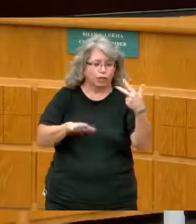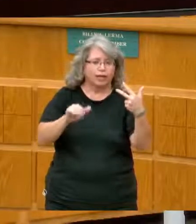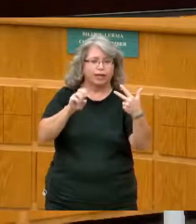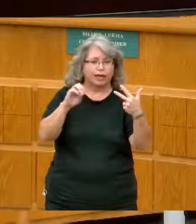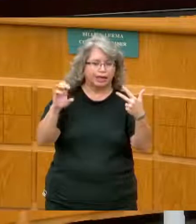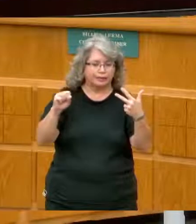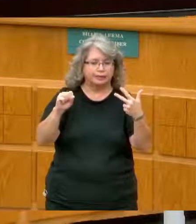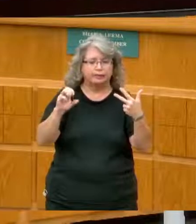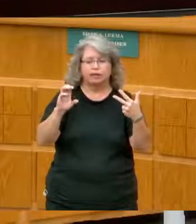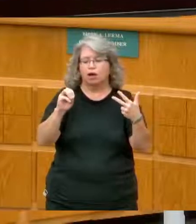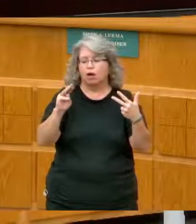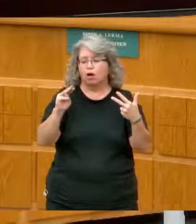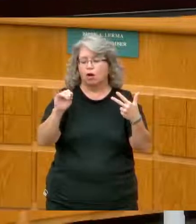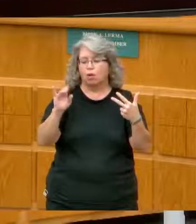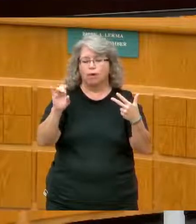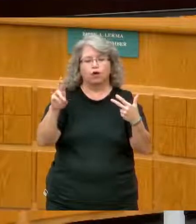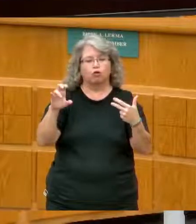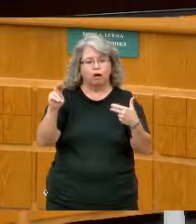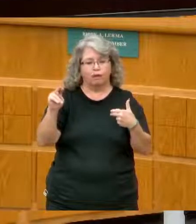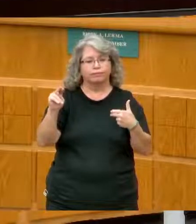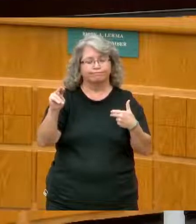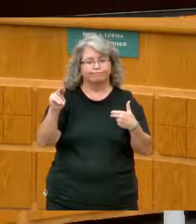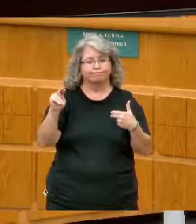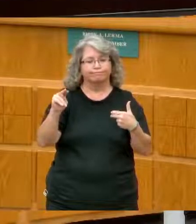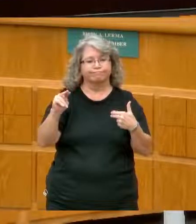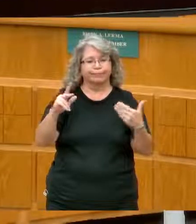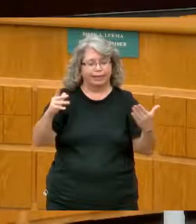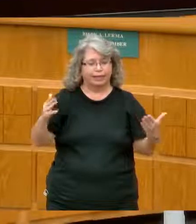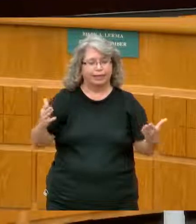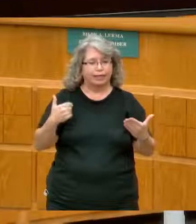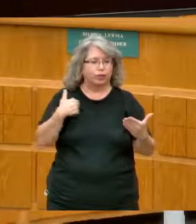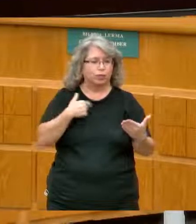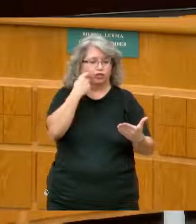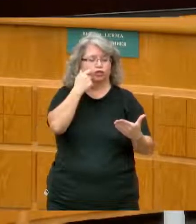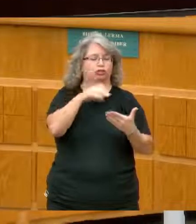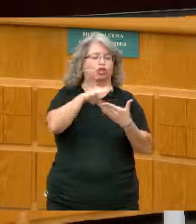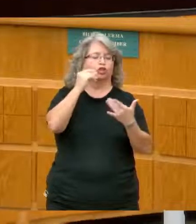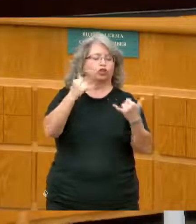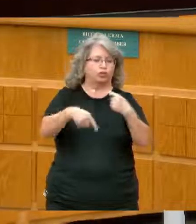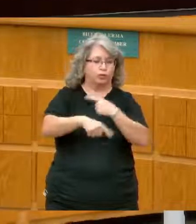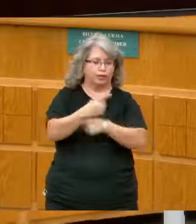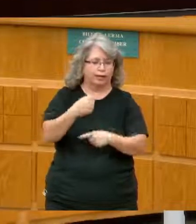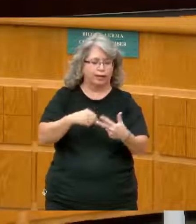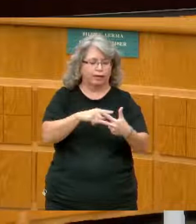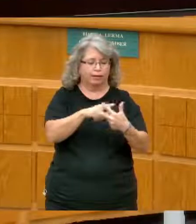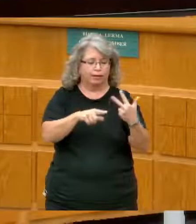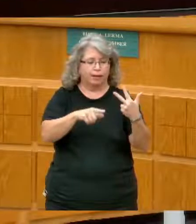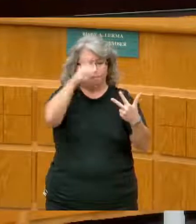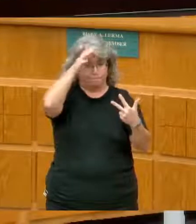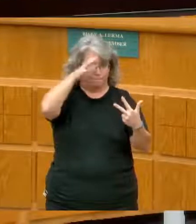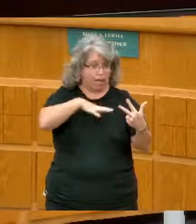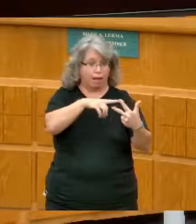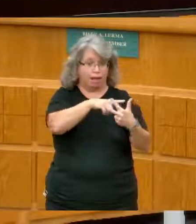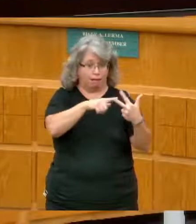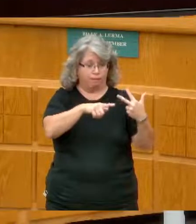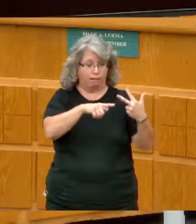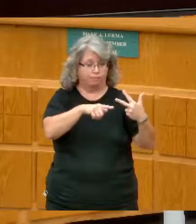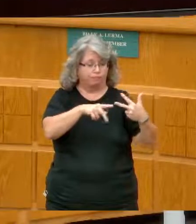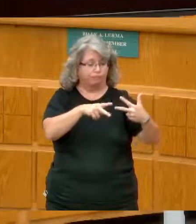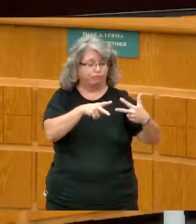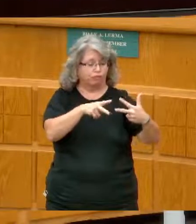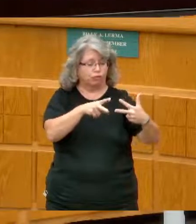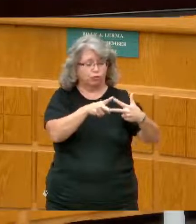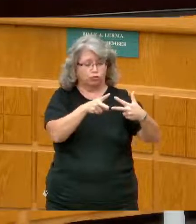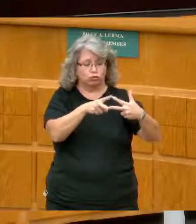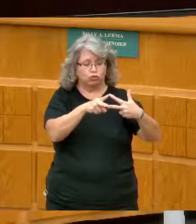the B11529, that we received today. The patients are 3 males, 2 between the ages